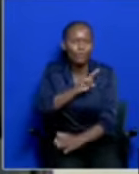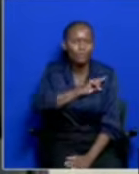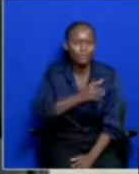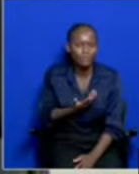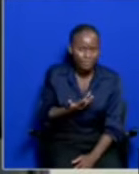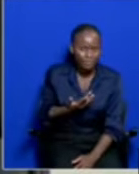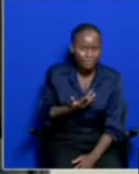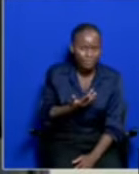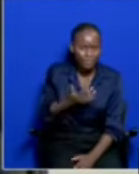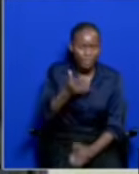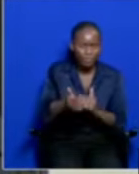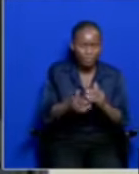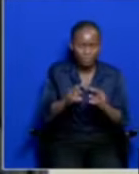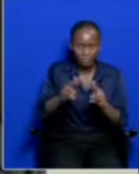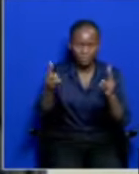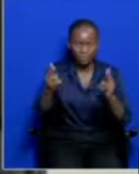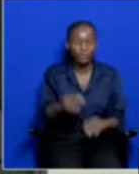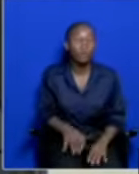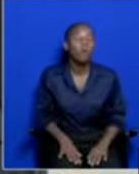the question clearly.